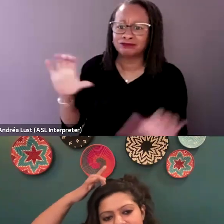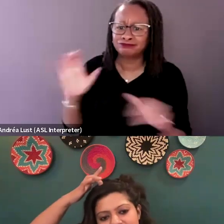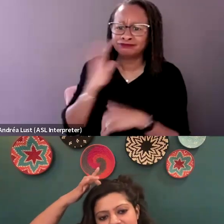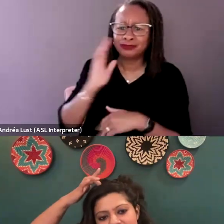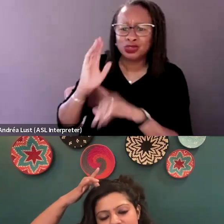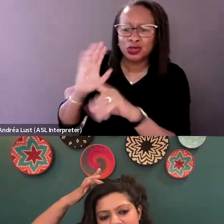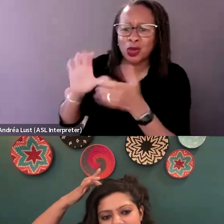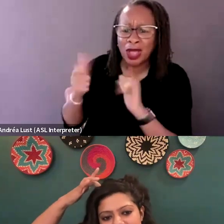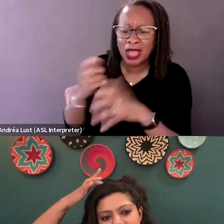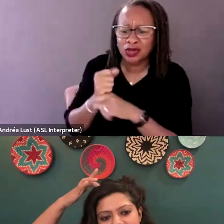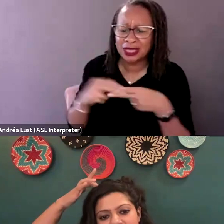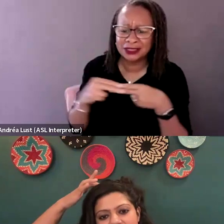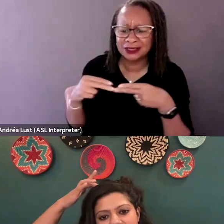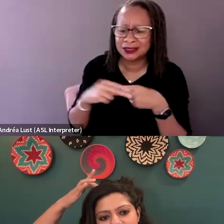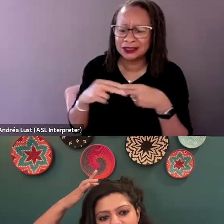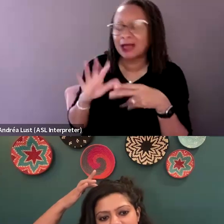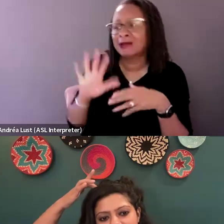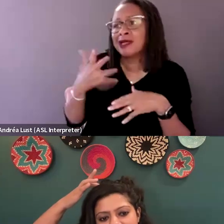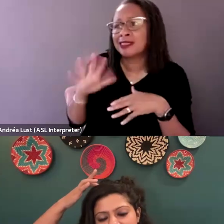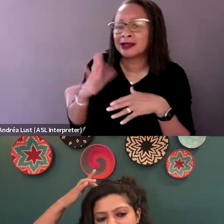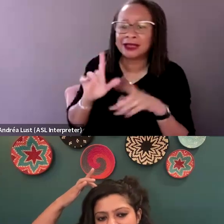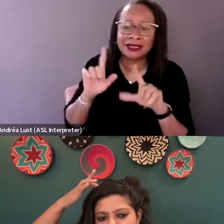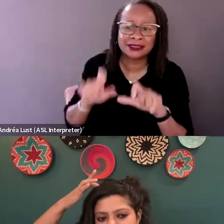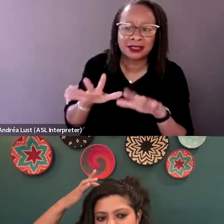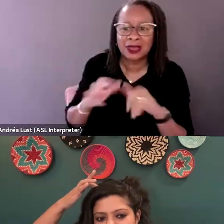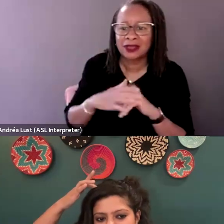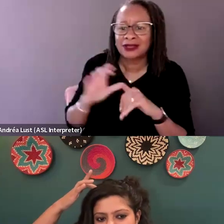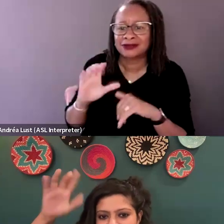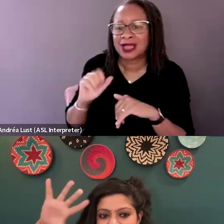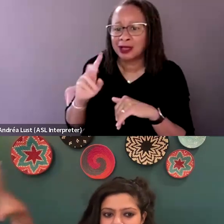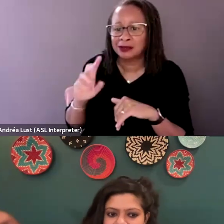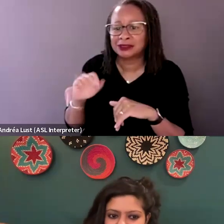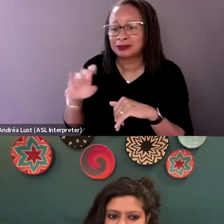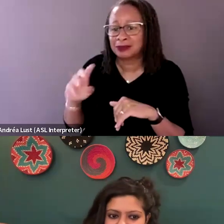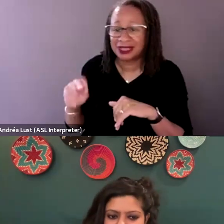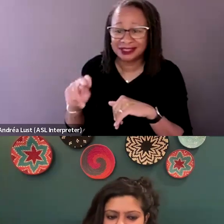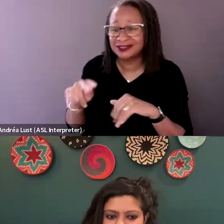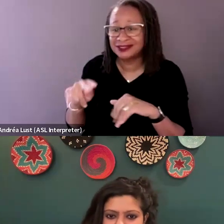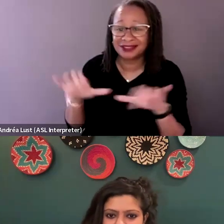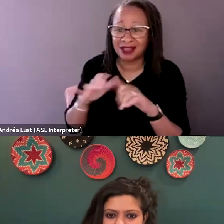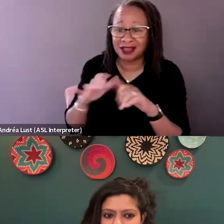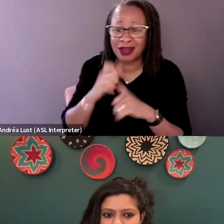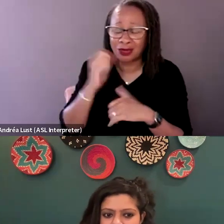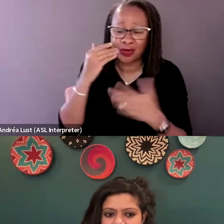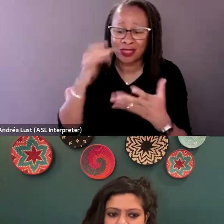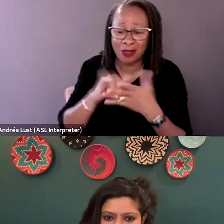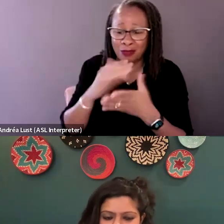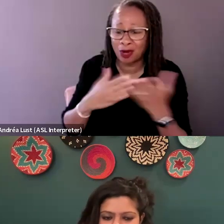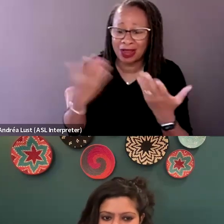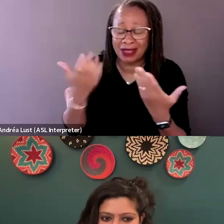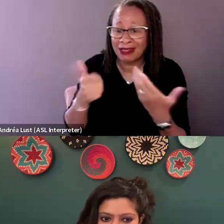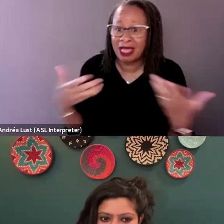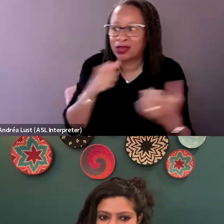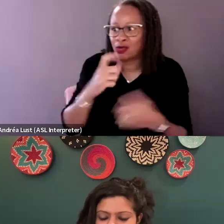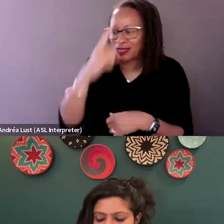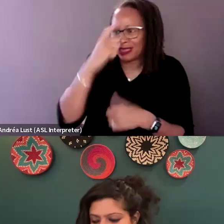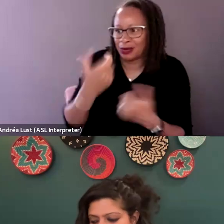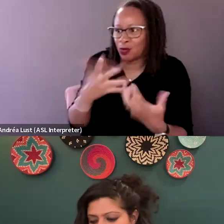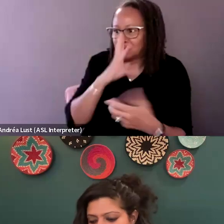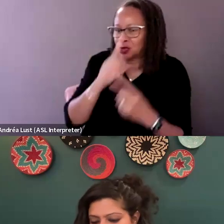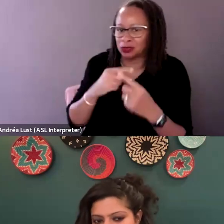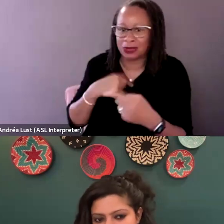I don't think it affected the way we were thinking about or making the film, but it certainly seeped into the way we were presenting the film, which I think is